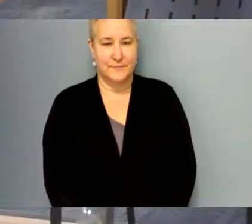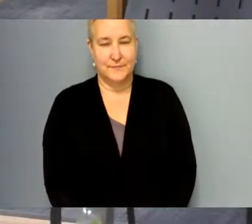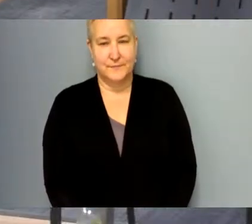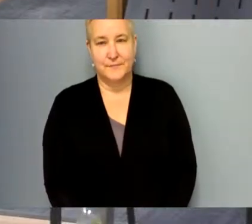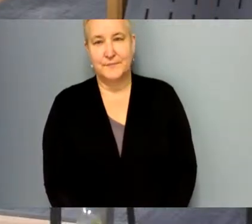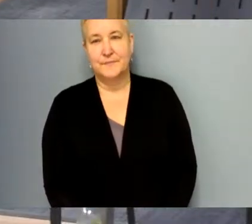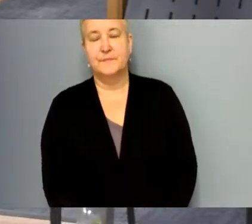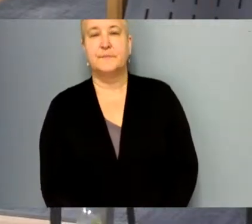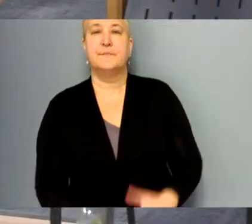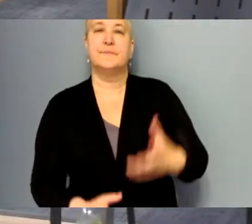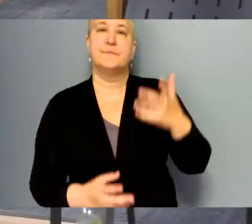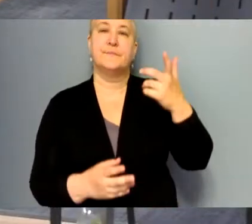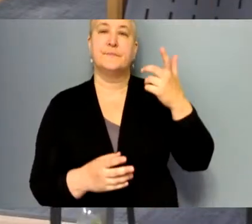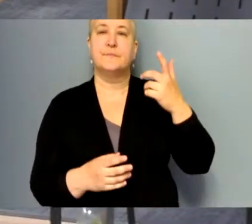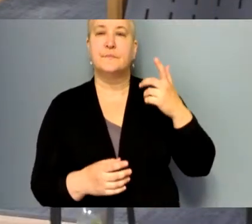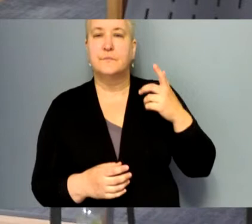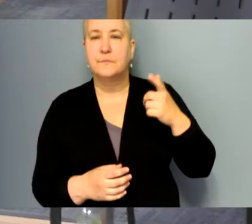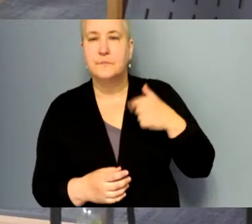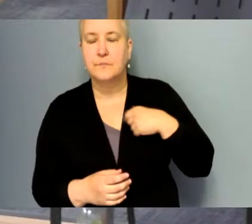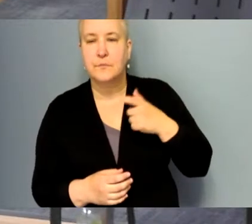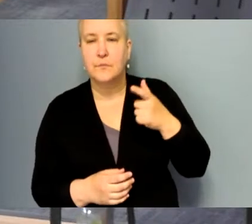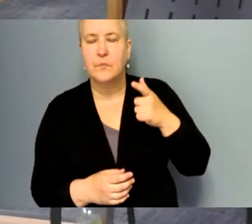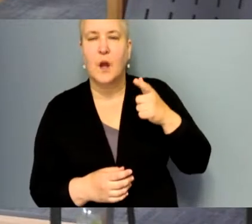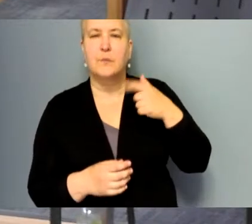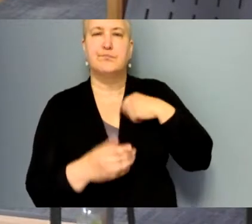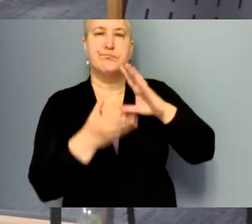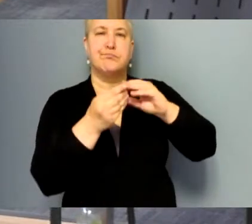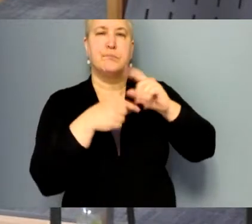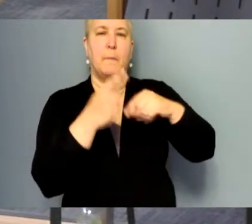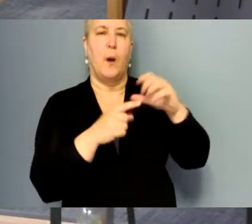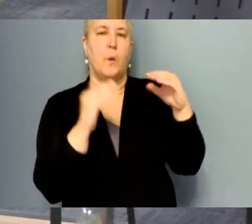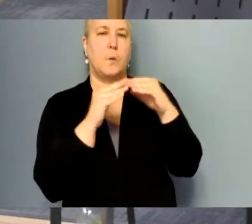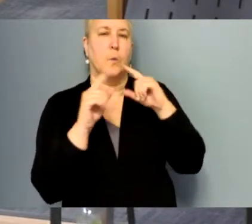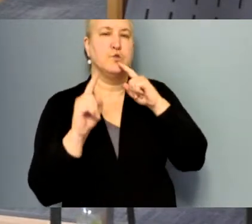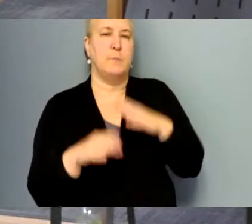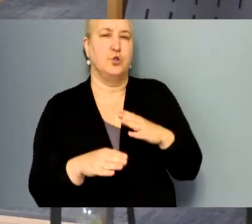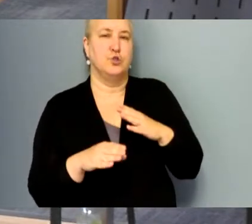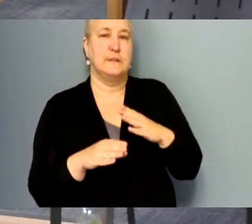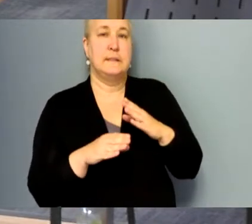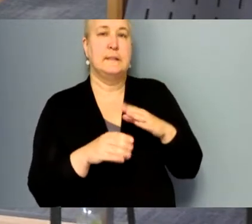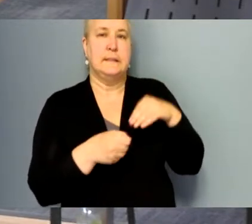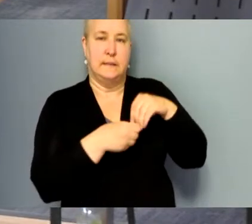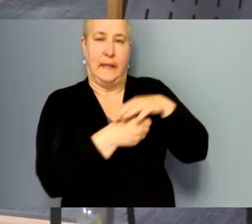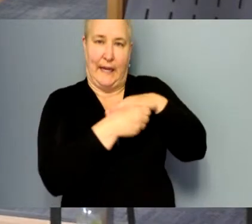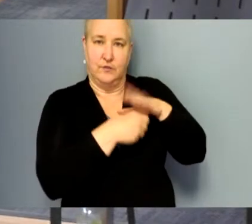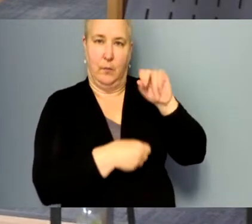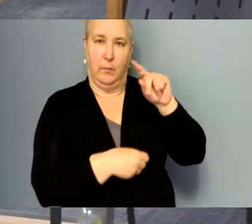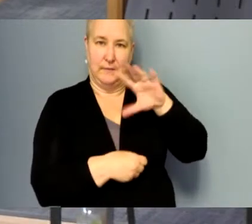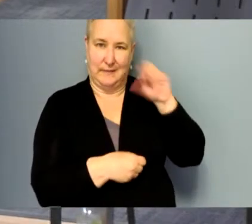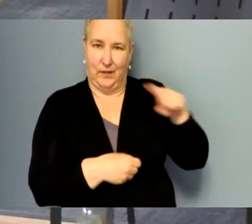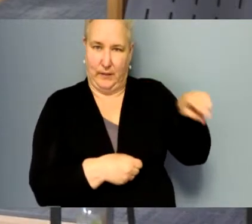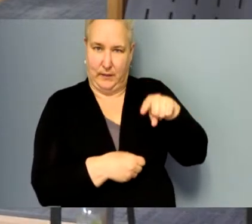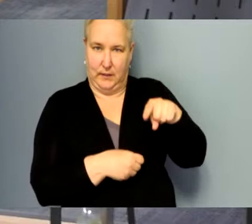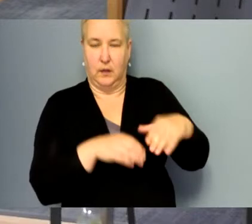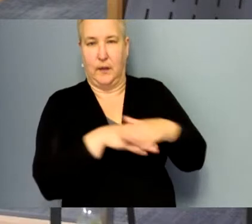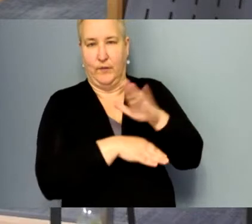I may have missed this, but regarding the co-responders in the areas of Bucks County that are covered by the state police,